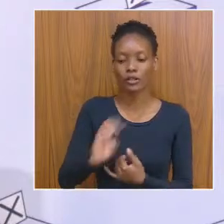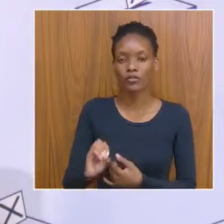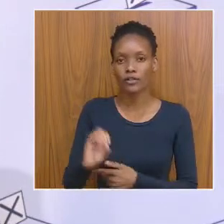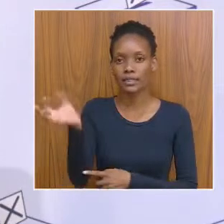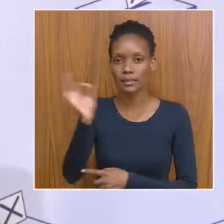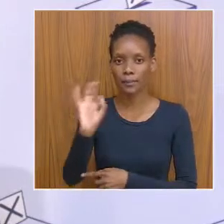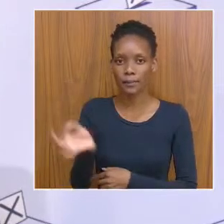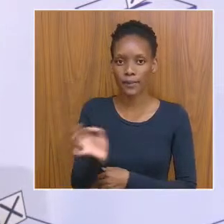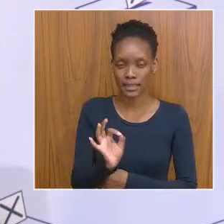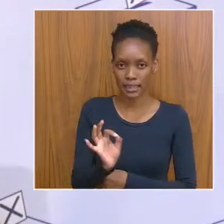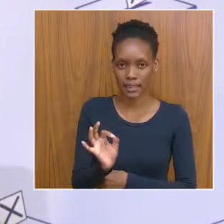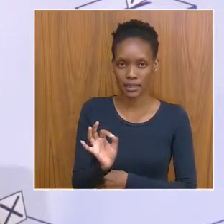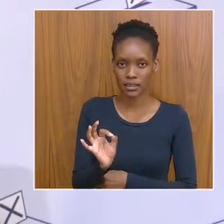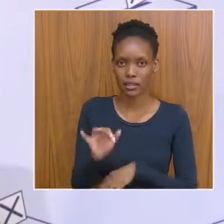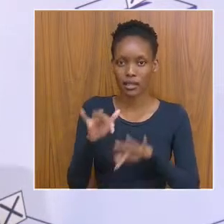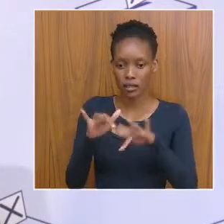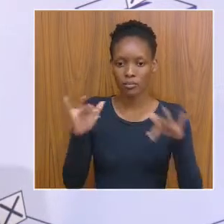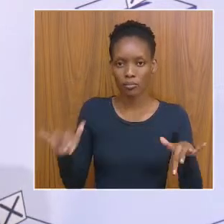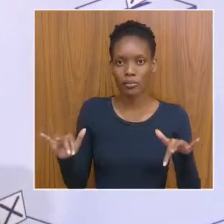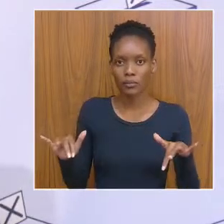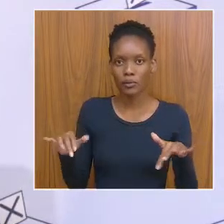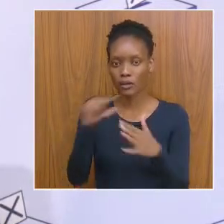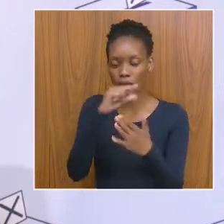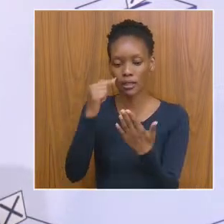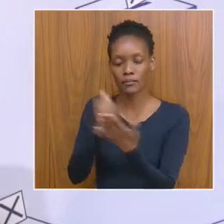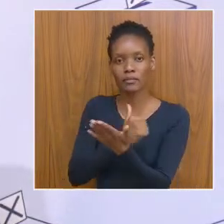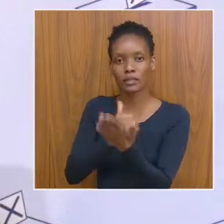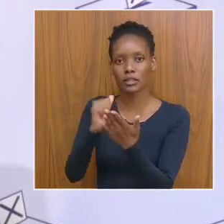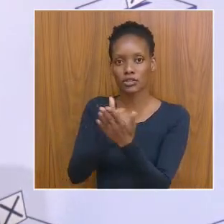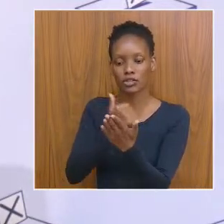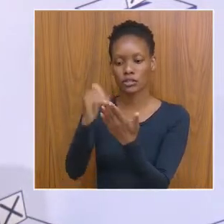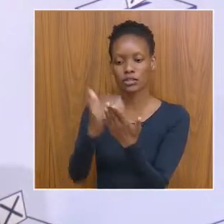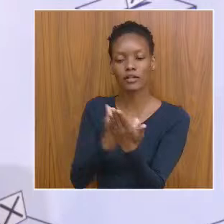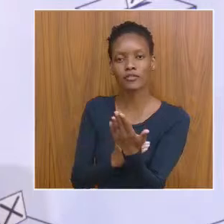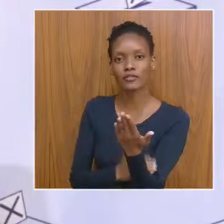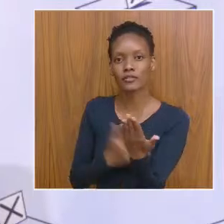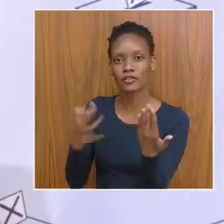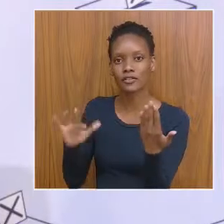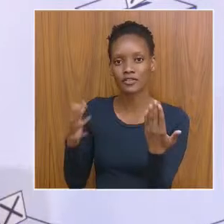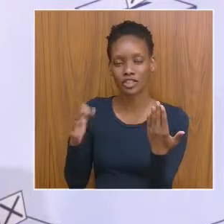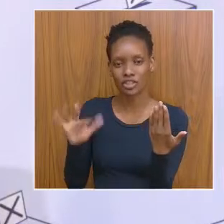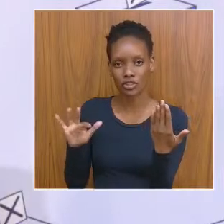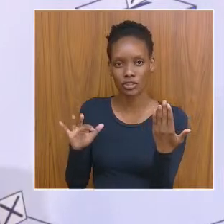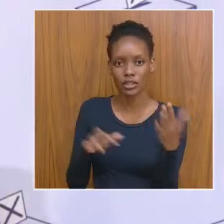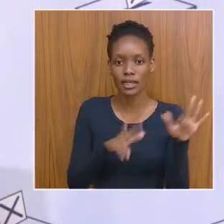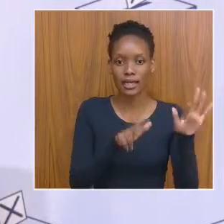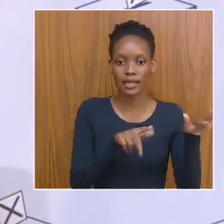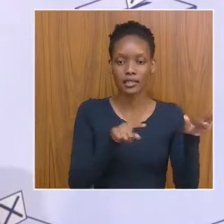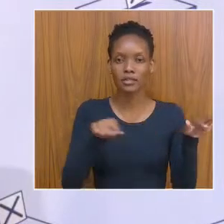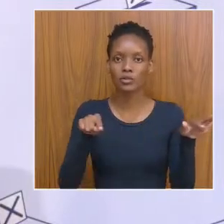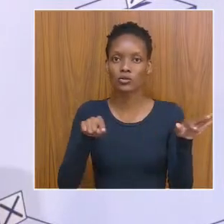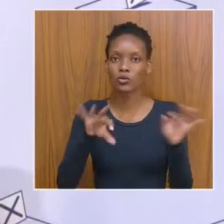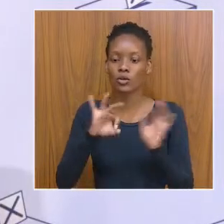40% of people on the voters' roll are young persons, people in the age cohort